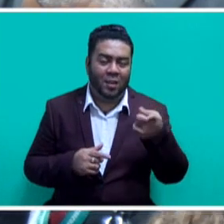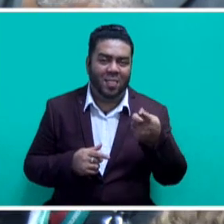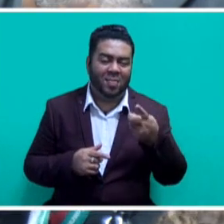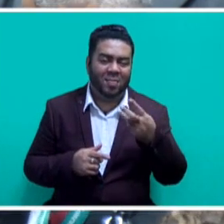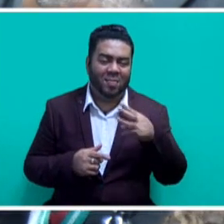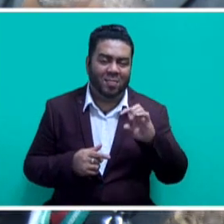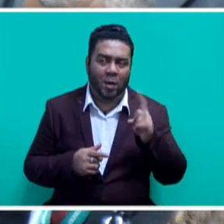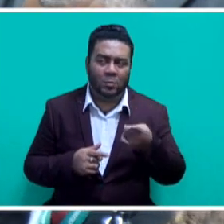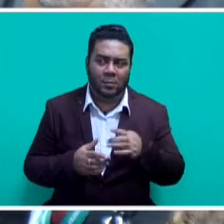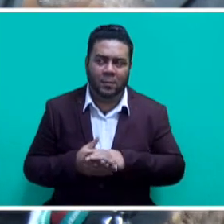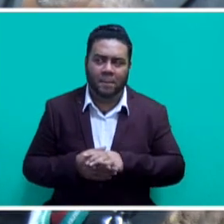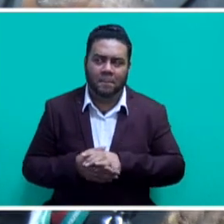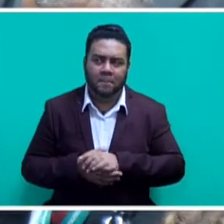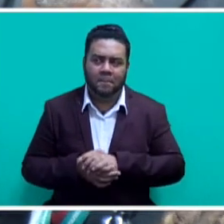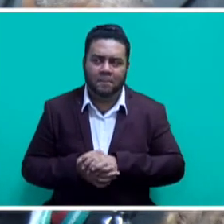to Rarawai mill.